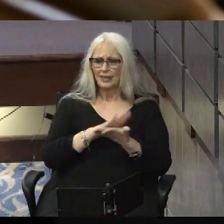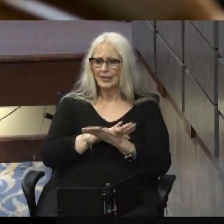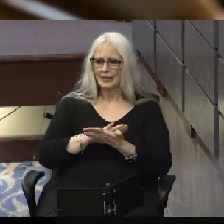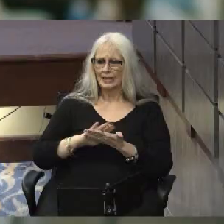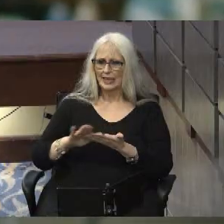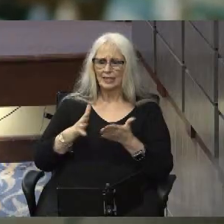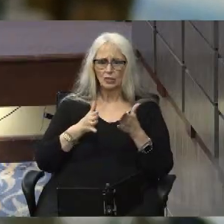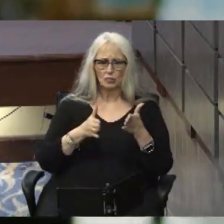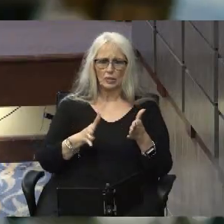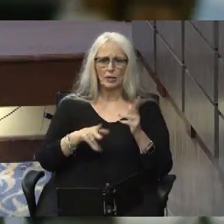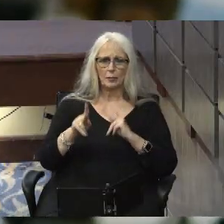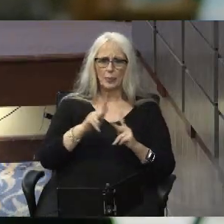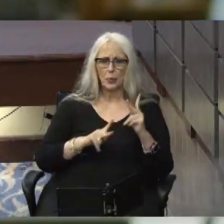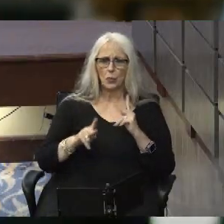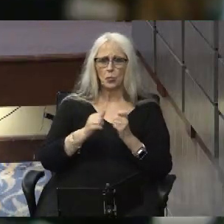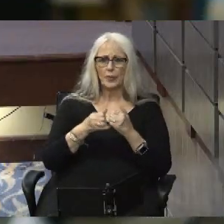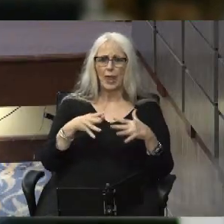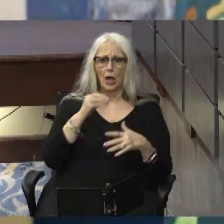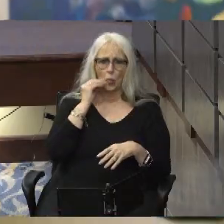homeless.